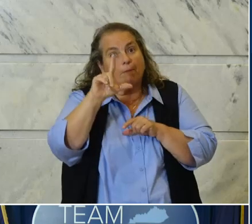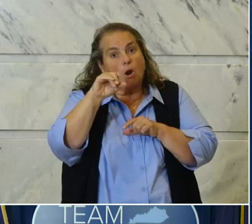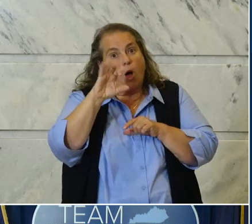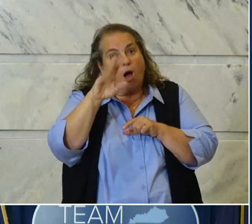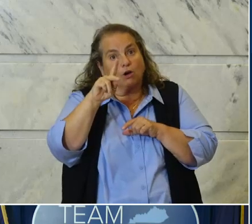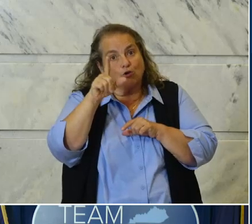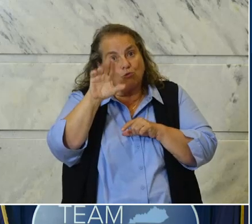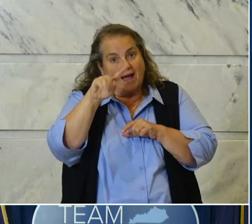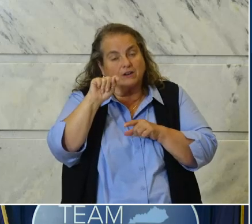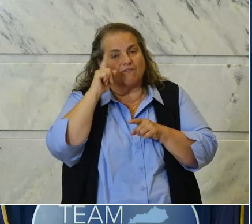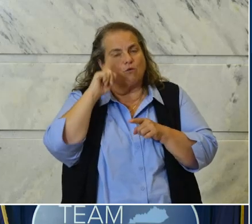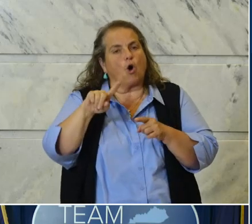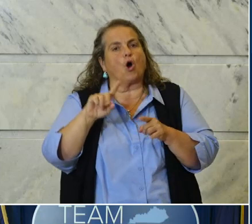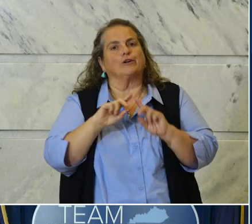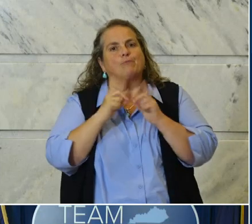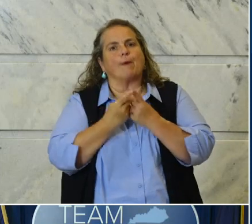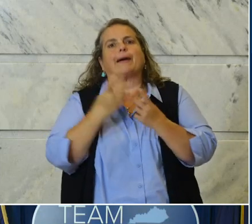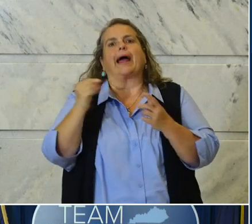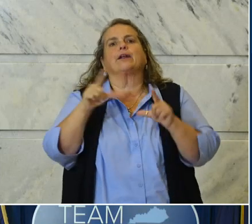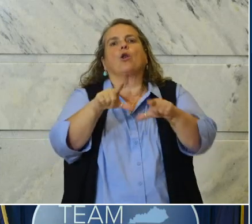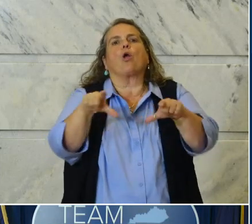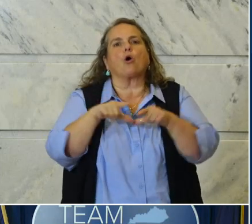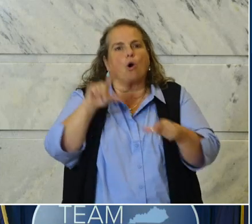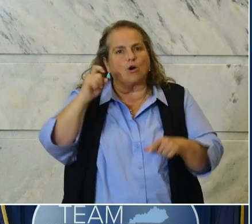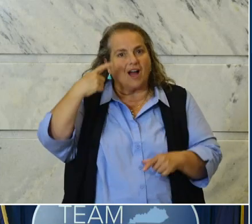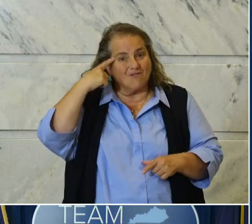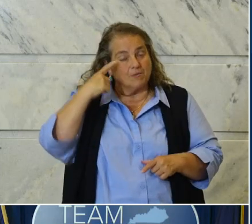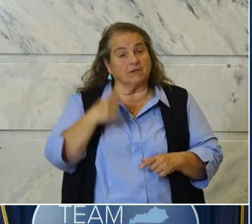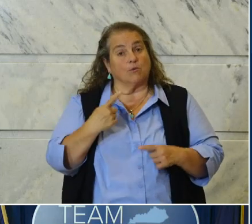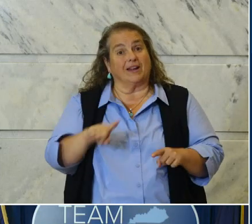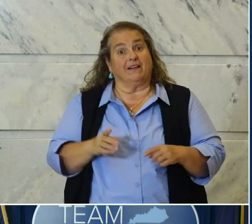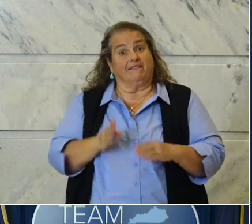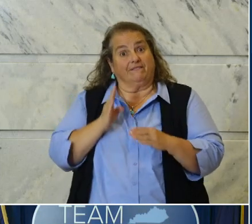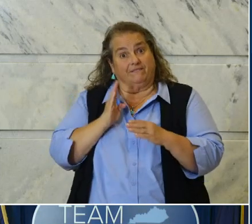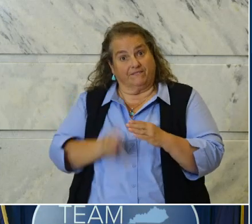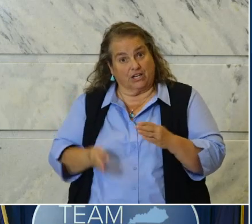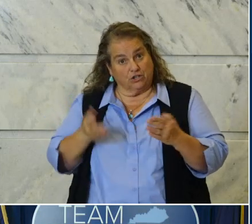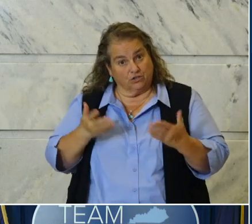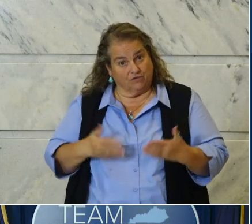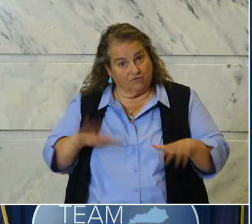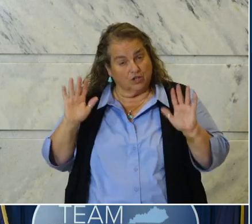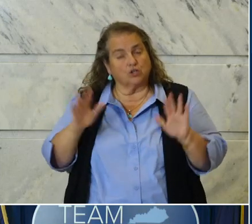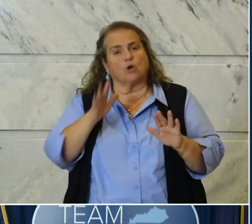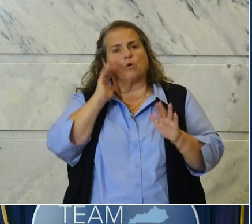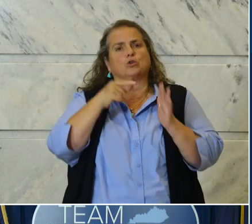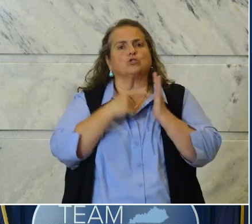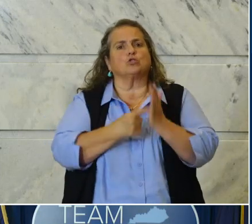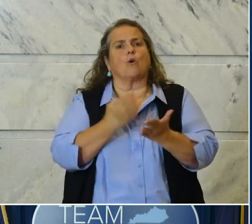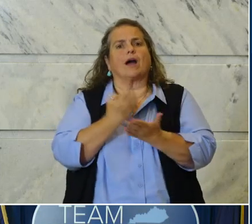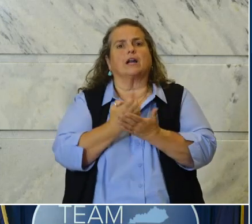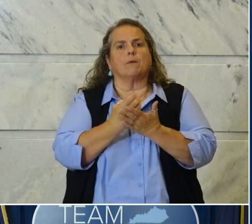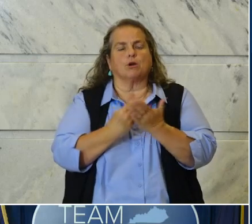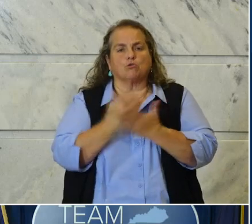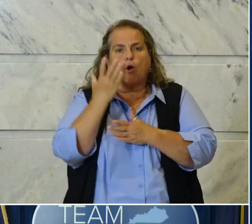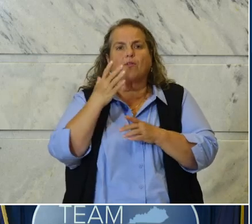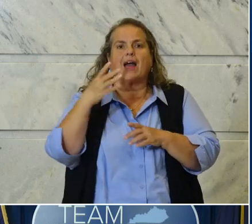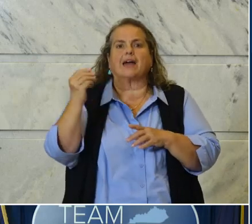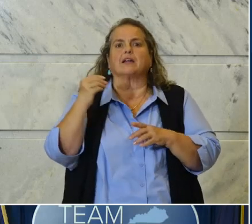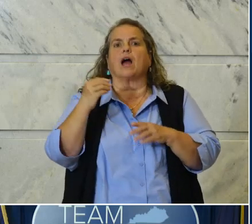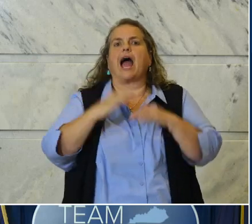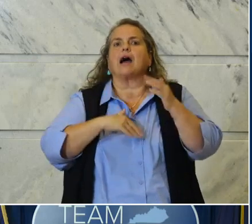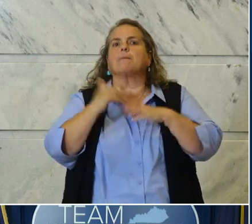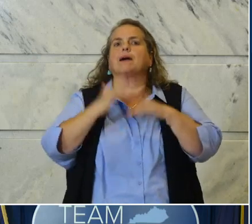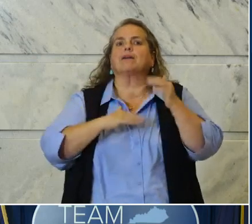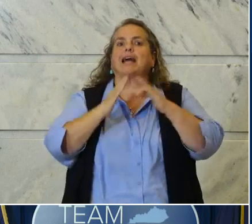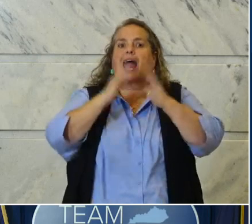Department for Local Government. Upon completion, the capacity expansion will encourage greater economic growth, residential expansion, and industry